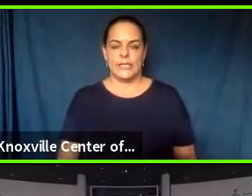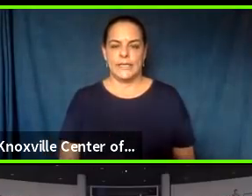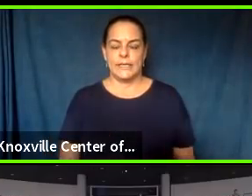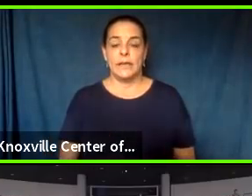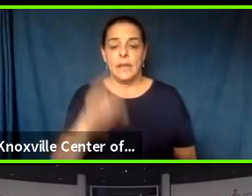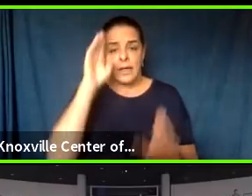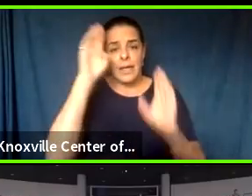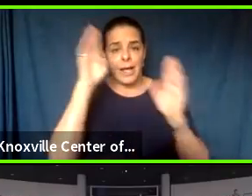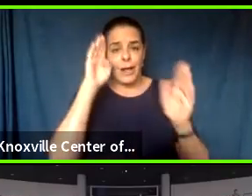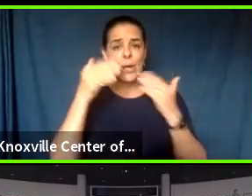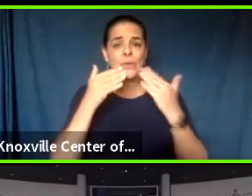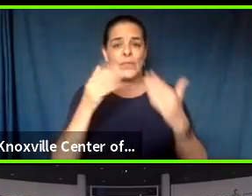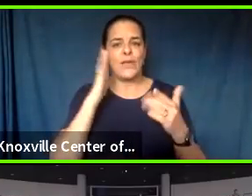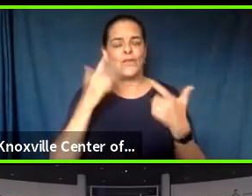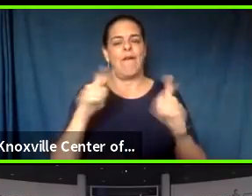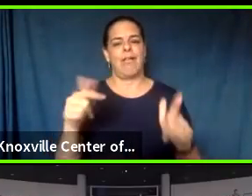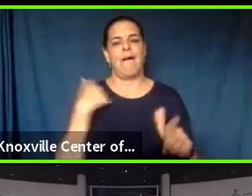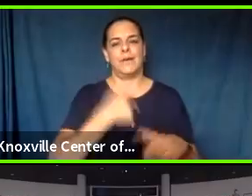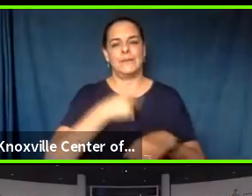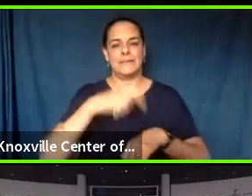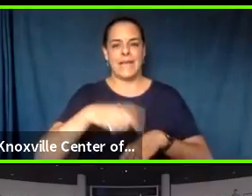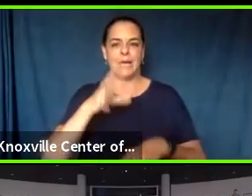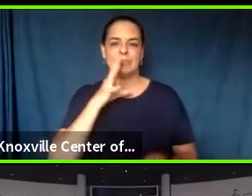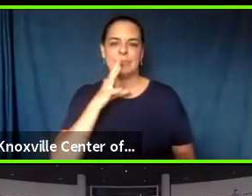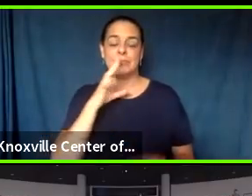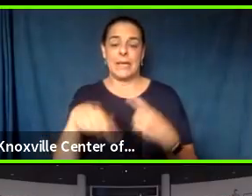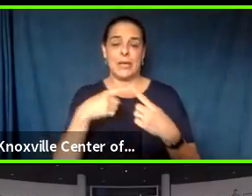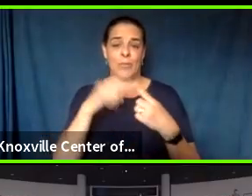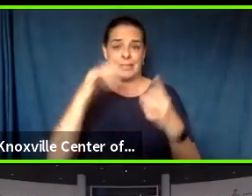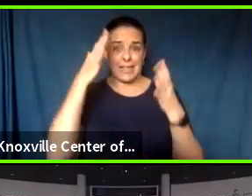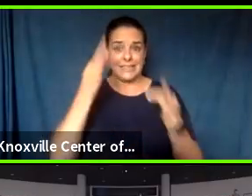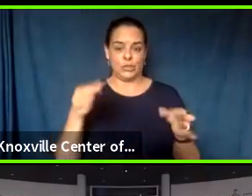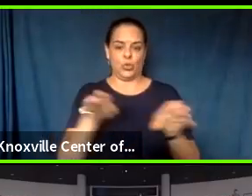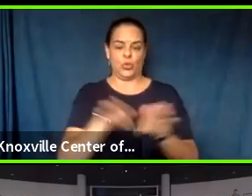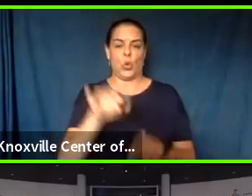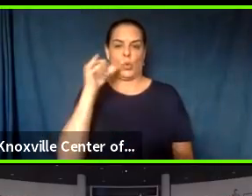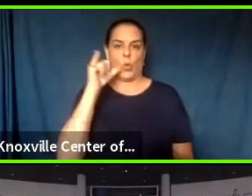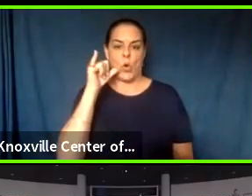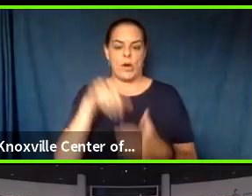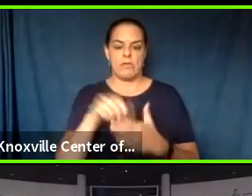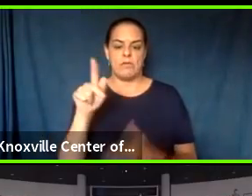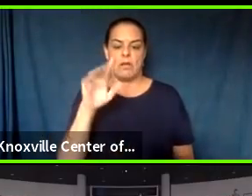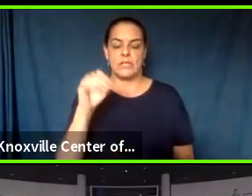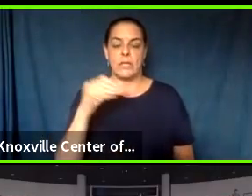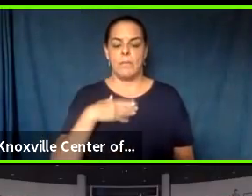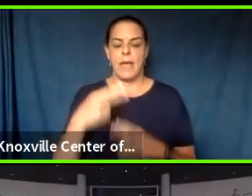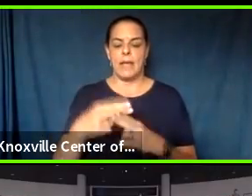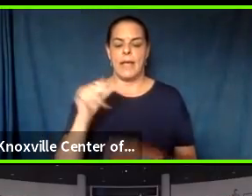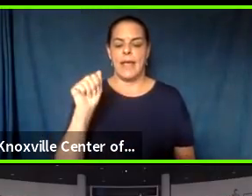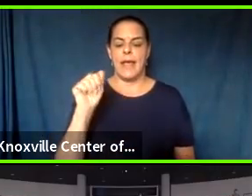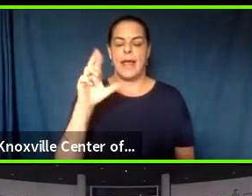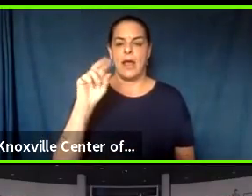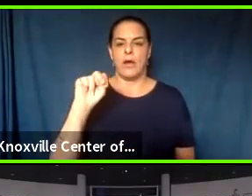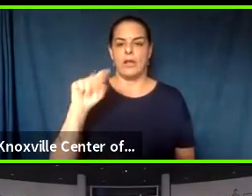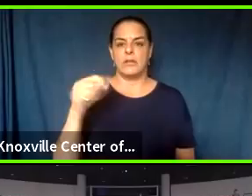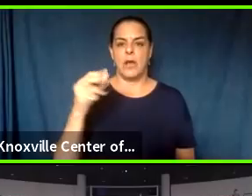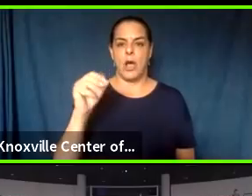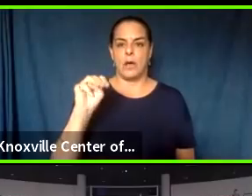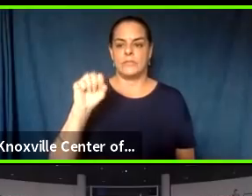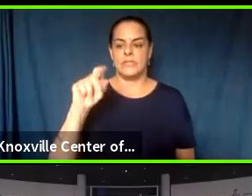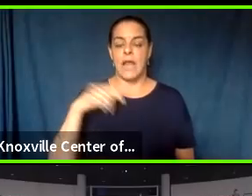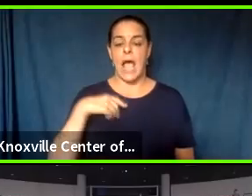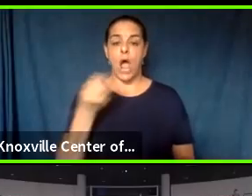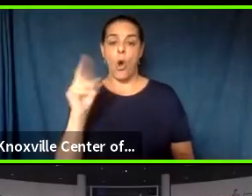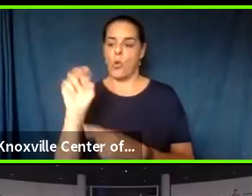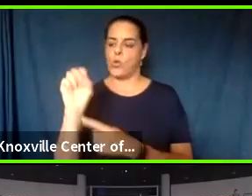Hello, and thank you for allowing us the time to speak about the decision to close bars in Knox County. My name is Aaron Thompson. As I said, I own Sapphire on Gay